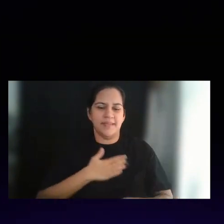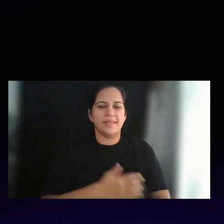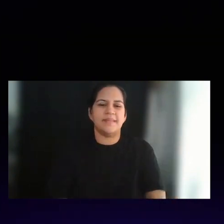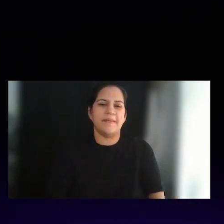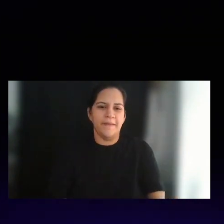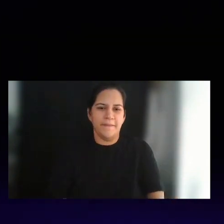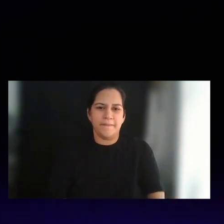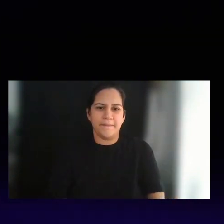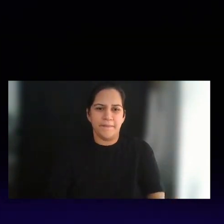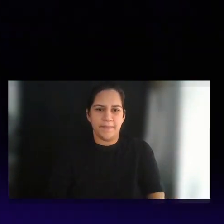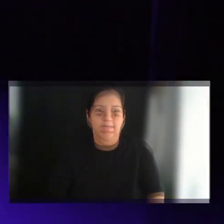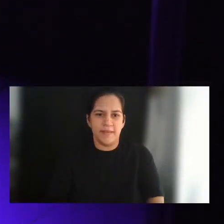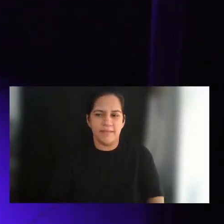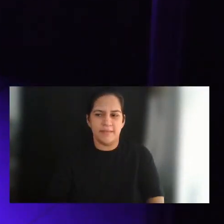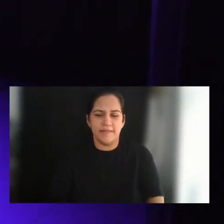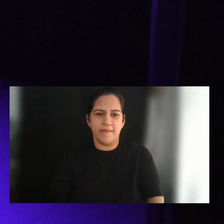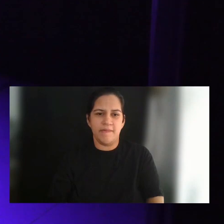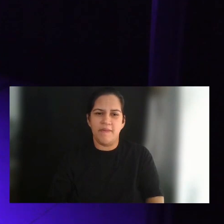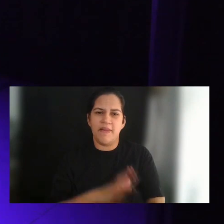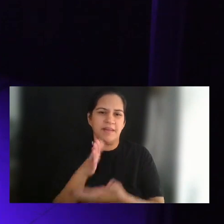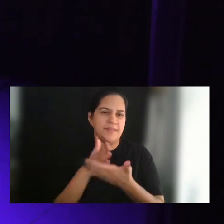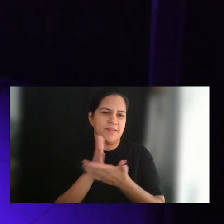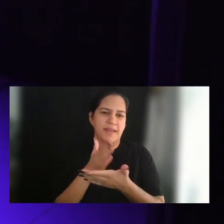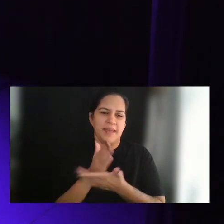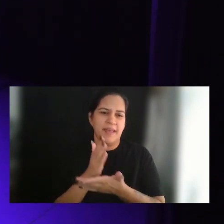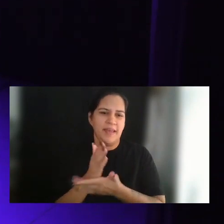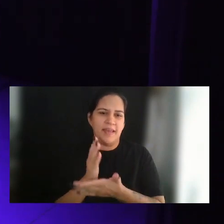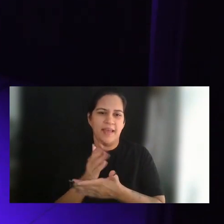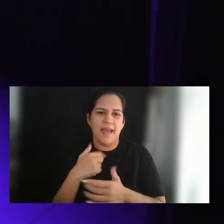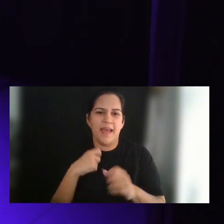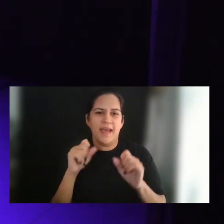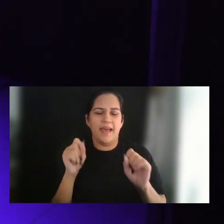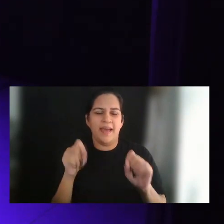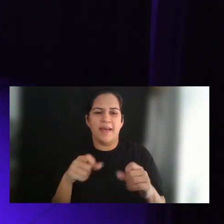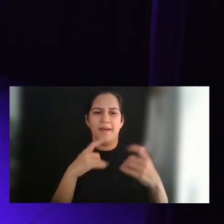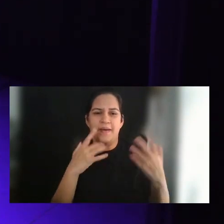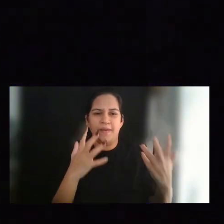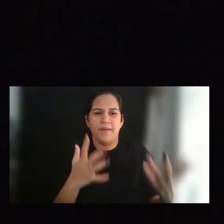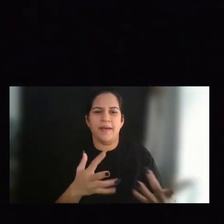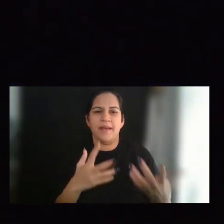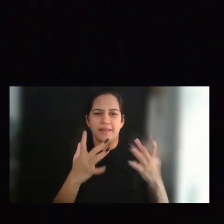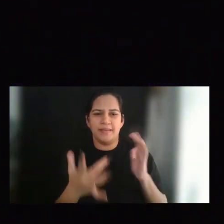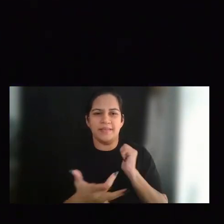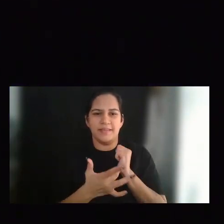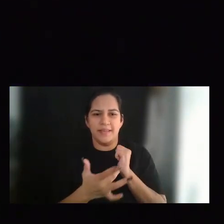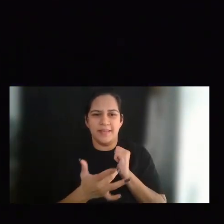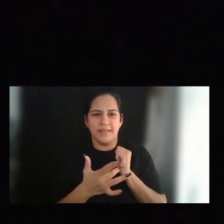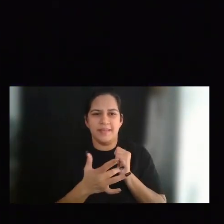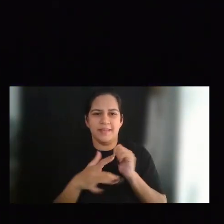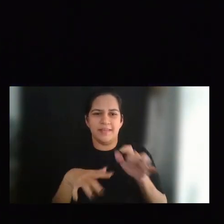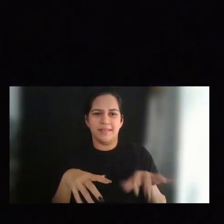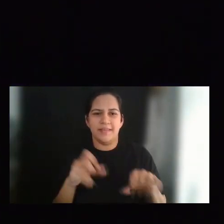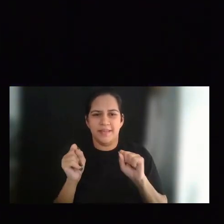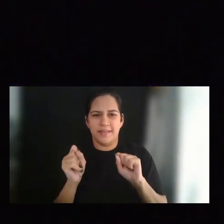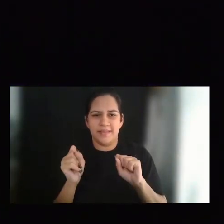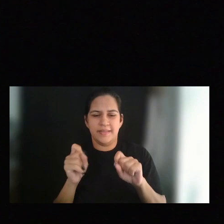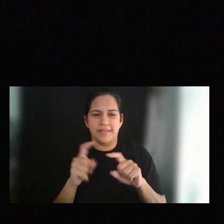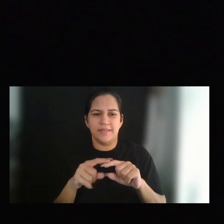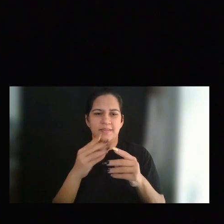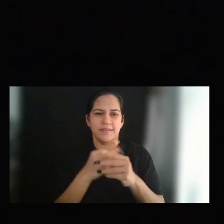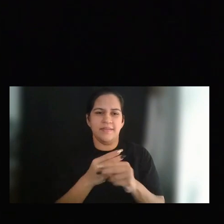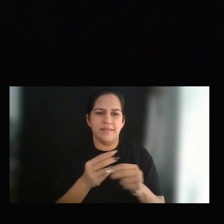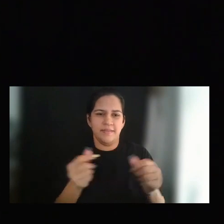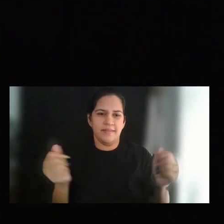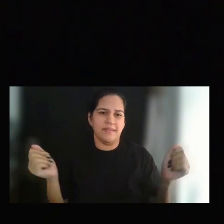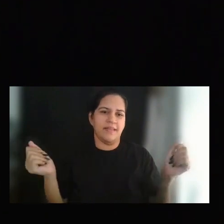Okay. It's okay. I can wait as long as the technology takes to get rid of, there we go,